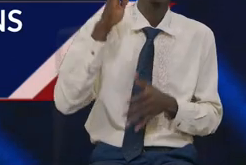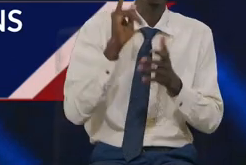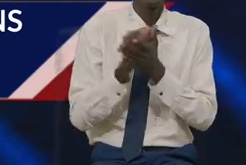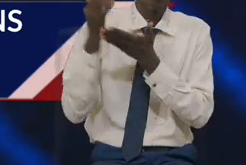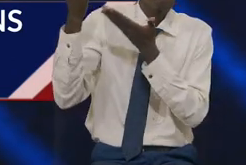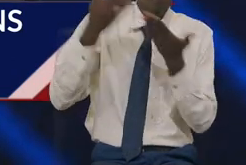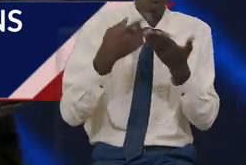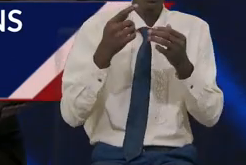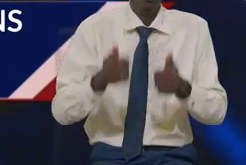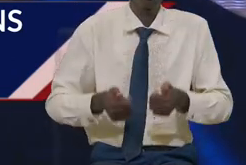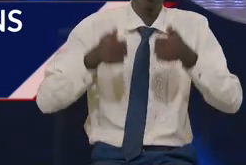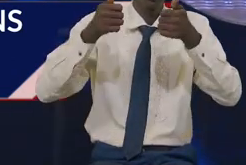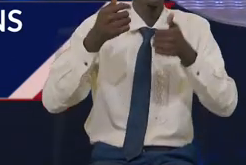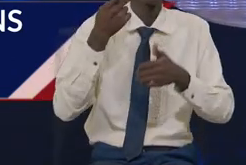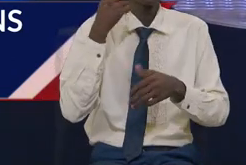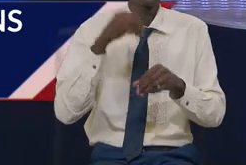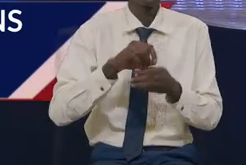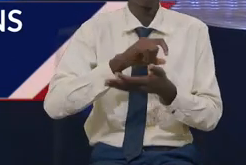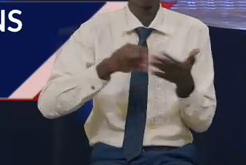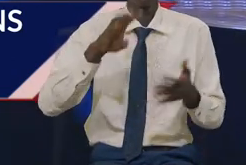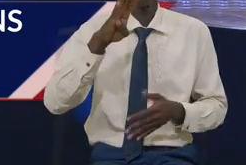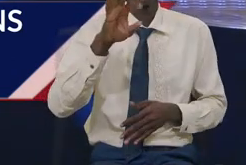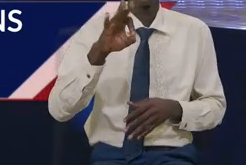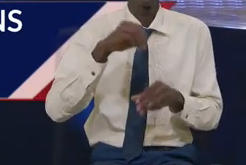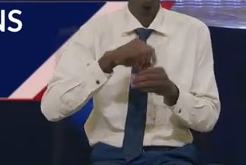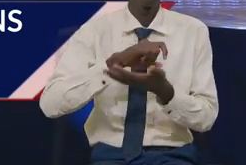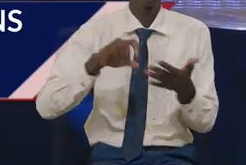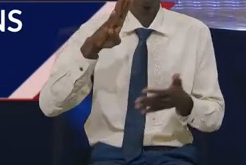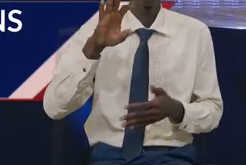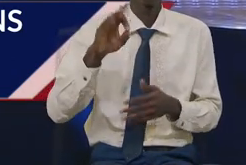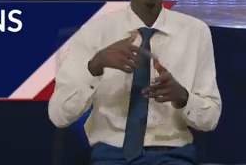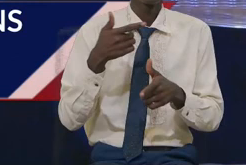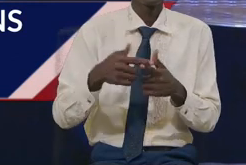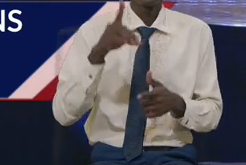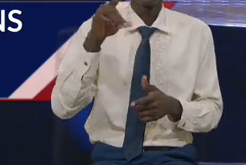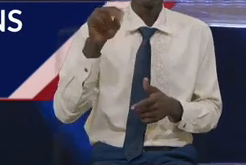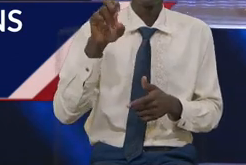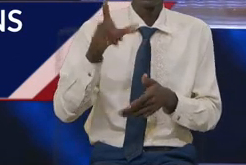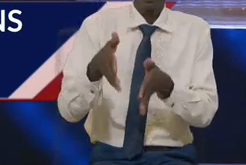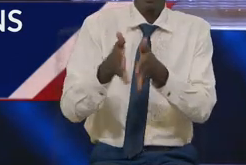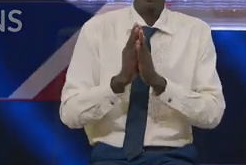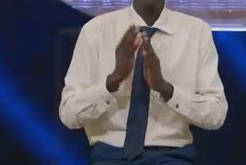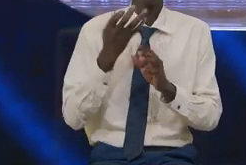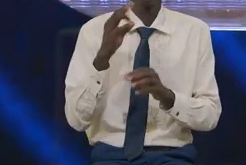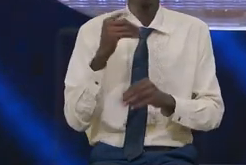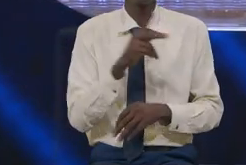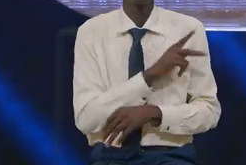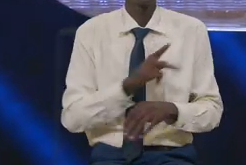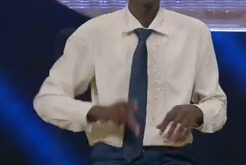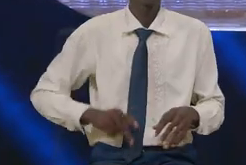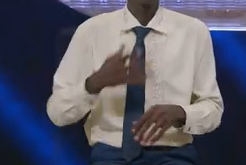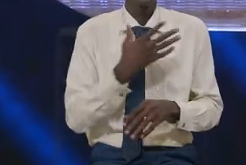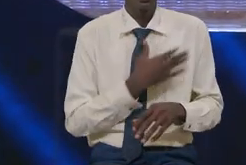the promotion. Look at verse 49. Verse 49, then Daniel requested of the king, and he